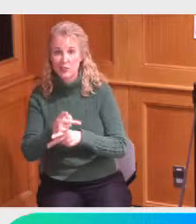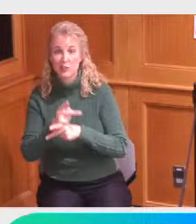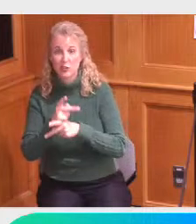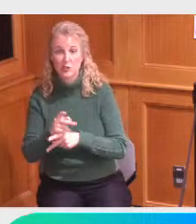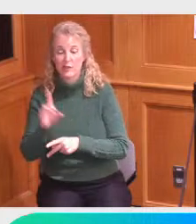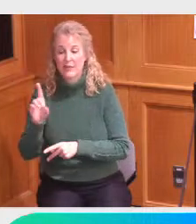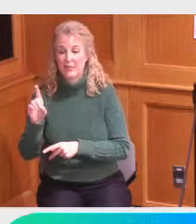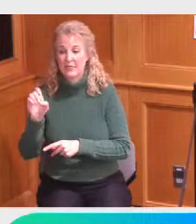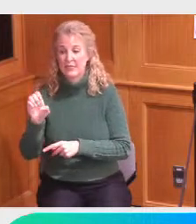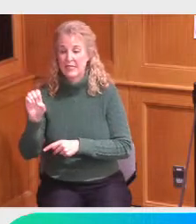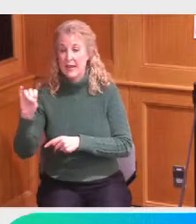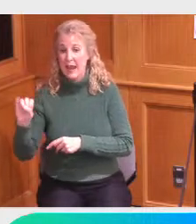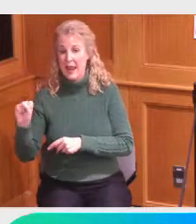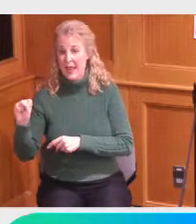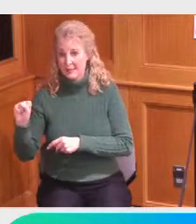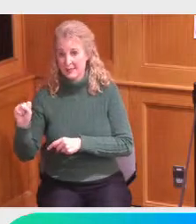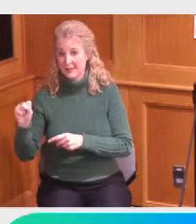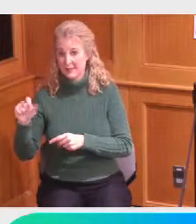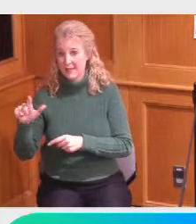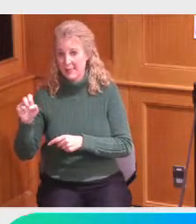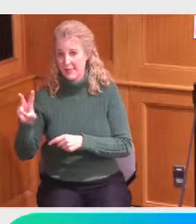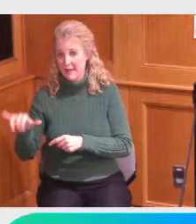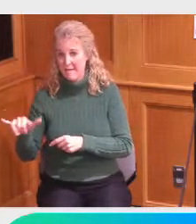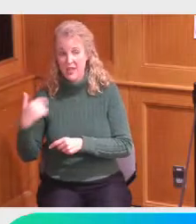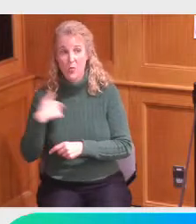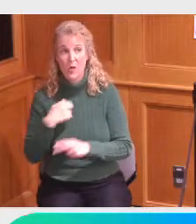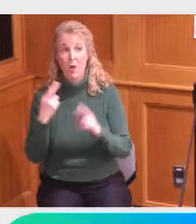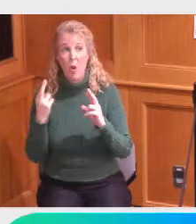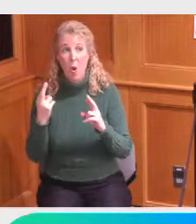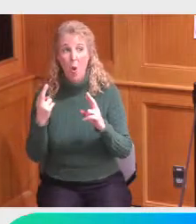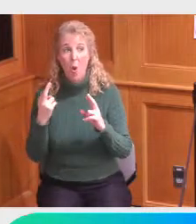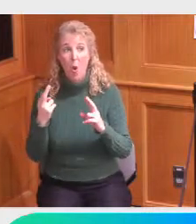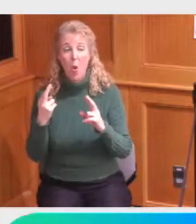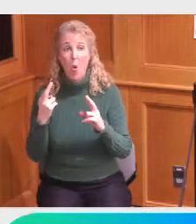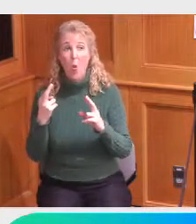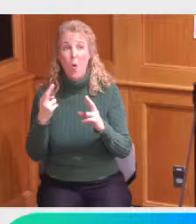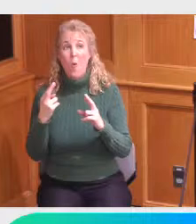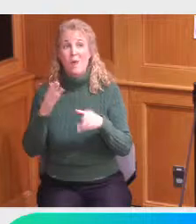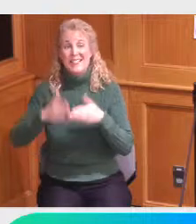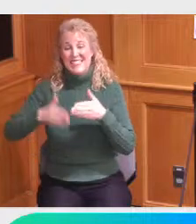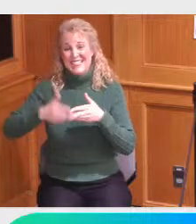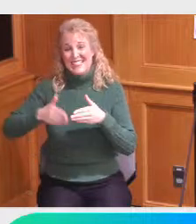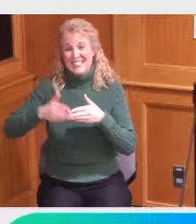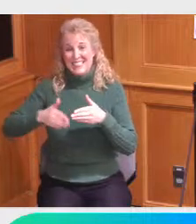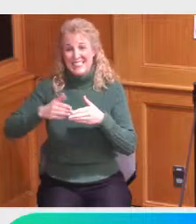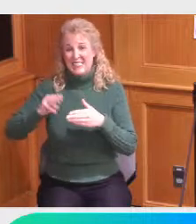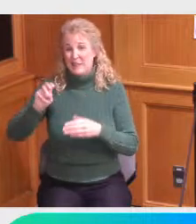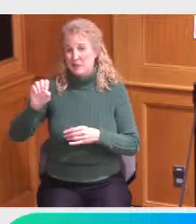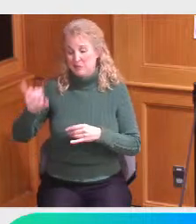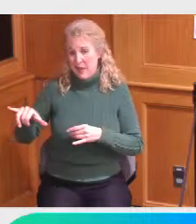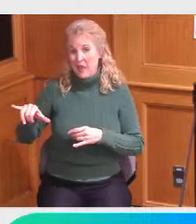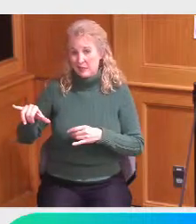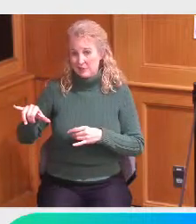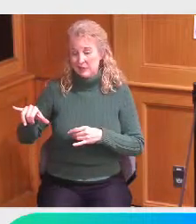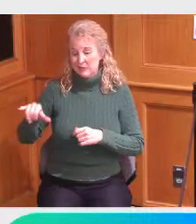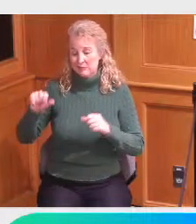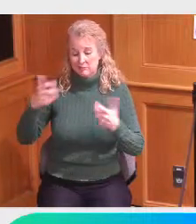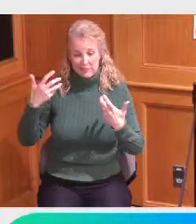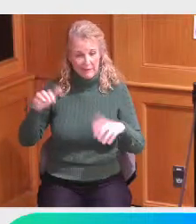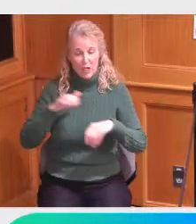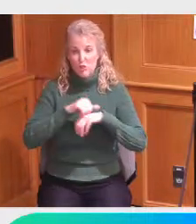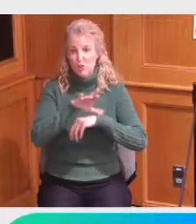DDS levy balance right now. Our hope is that we'll be able to conclude those by the end of May and get those reports